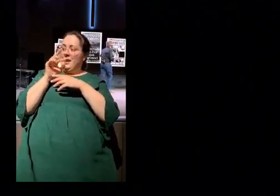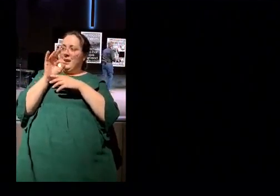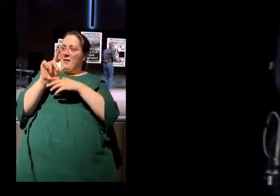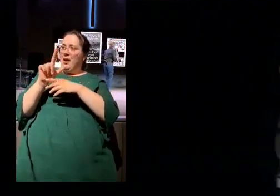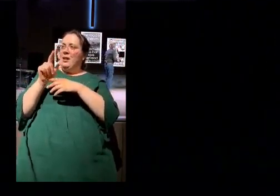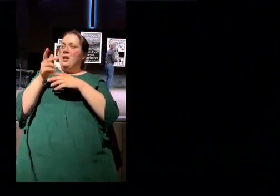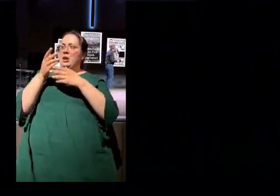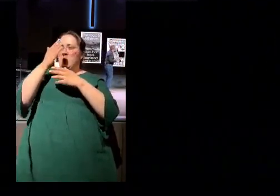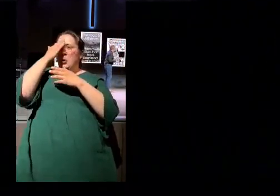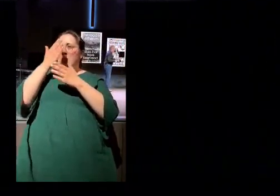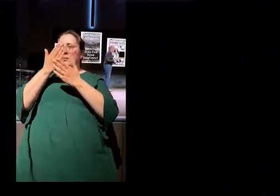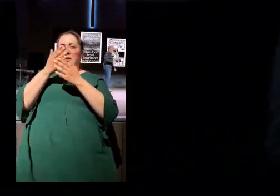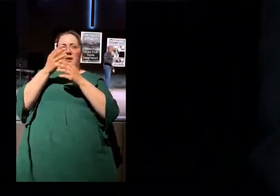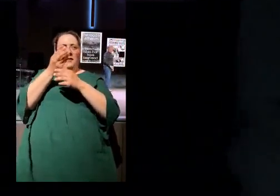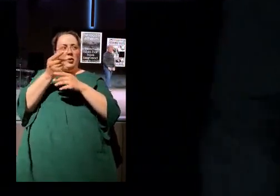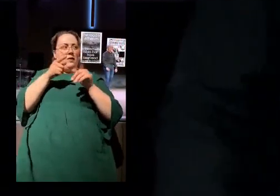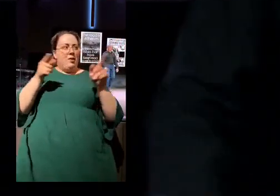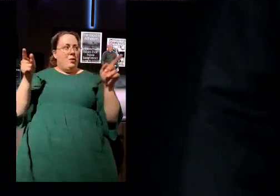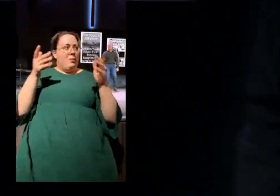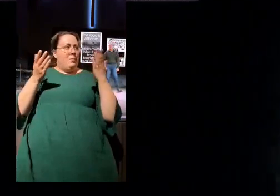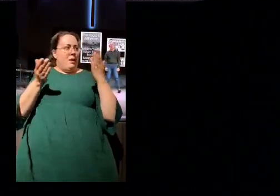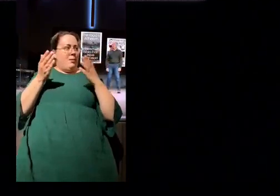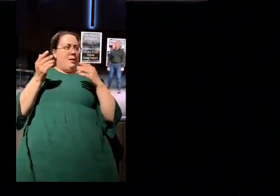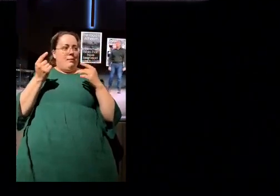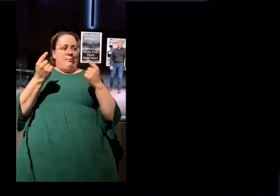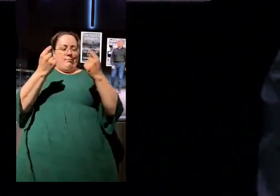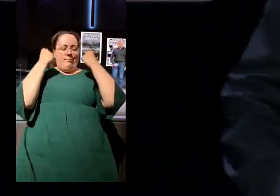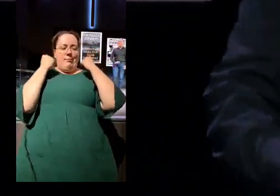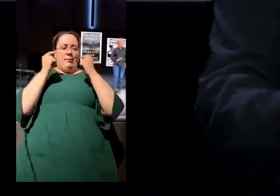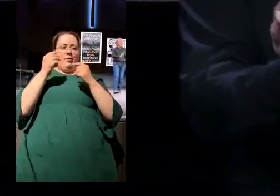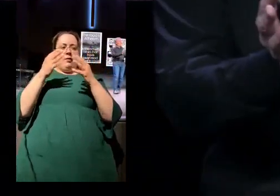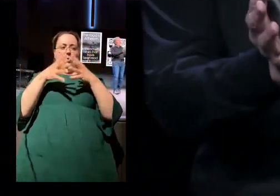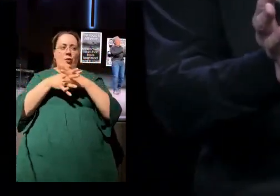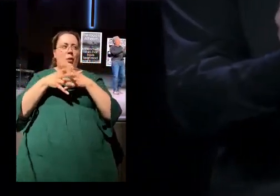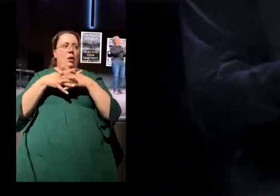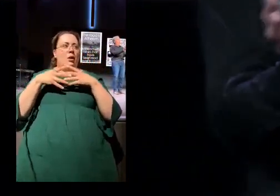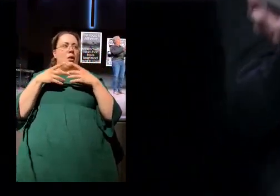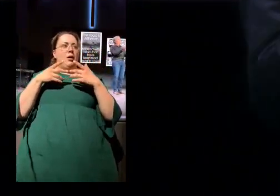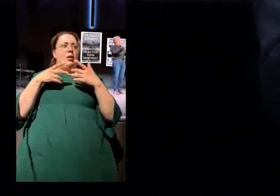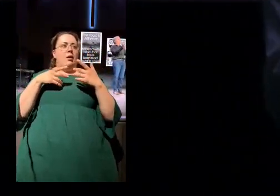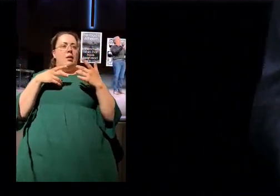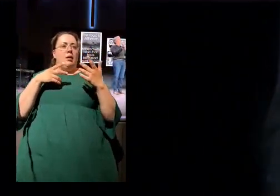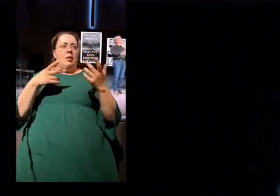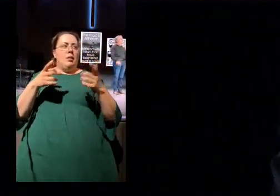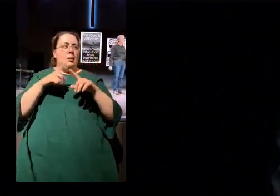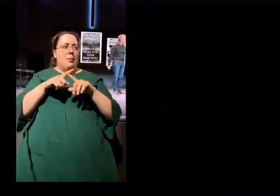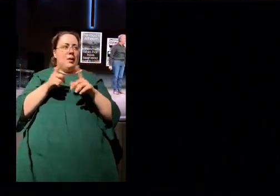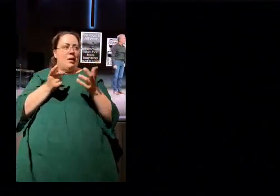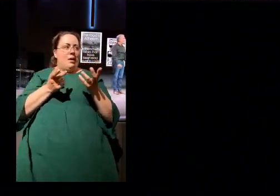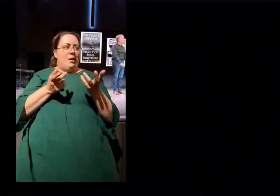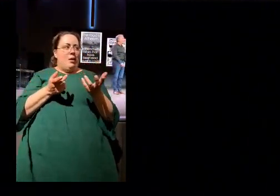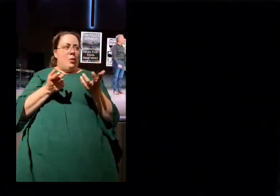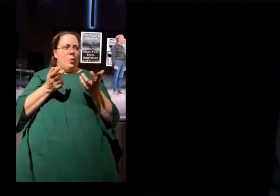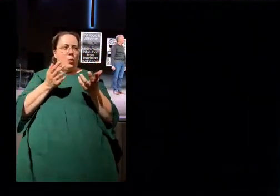here. But again, it comes out of Leviticus 8, and I'm going to tell you something that may be hard for you to hear. We don't know why he said